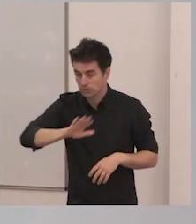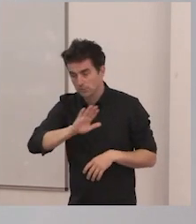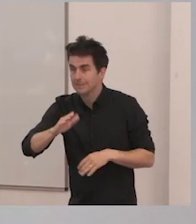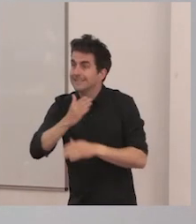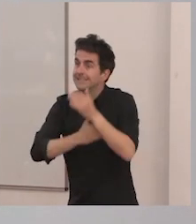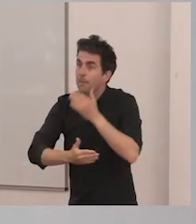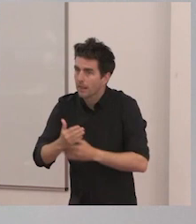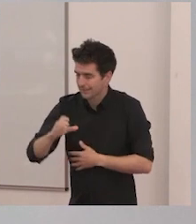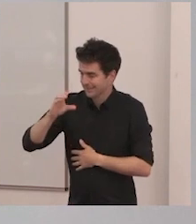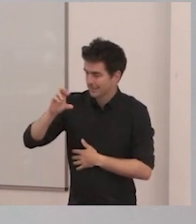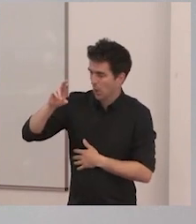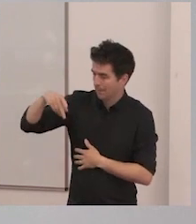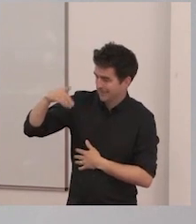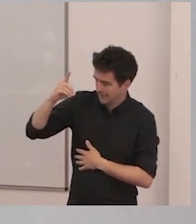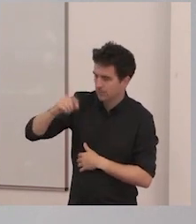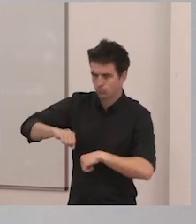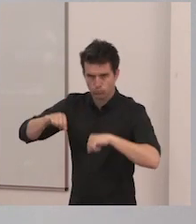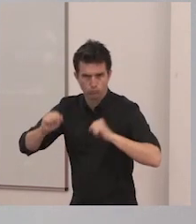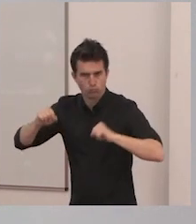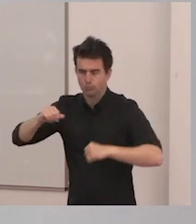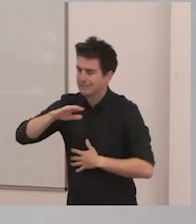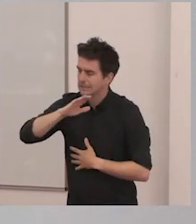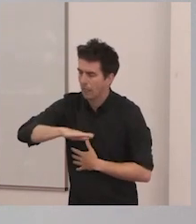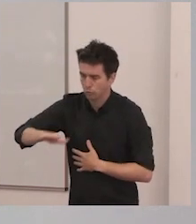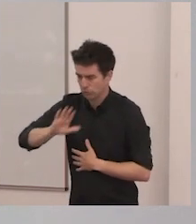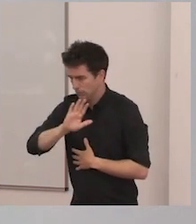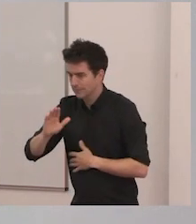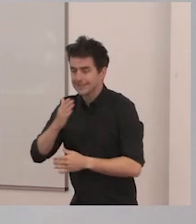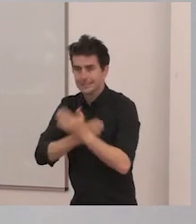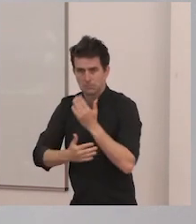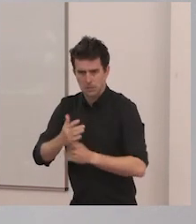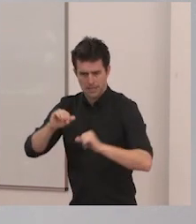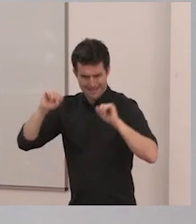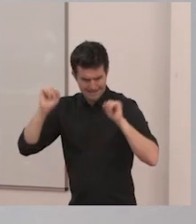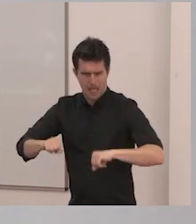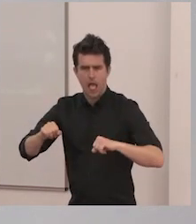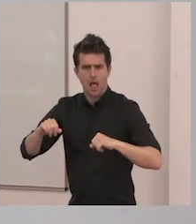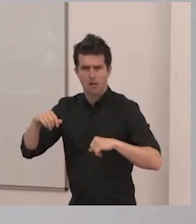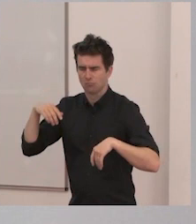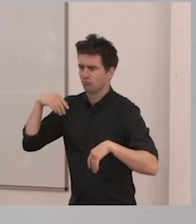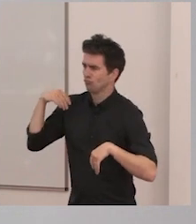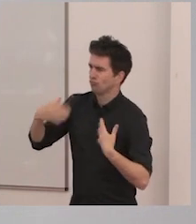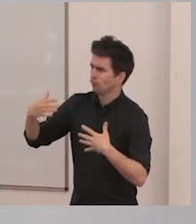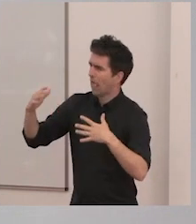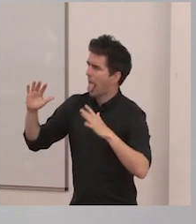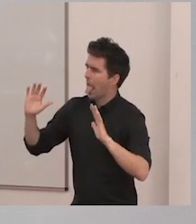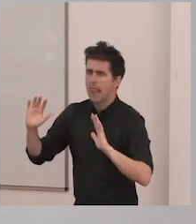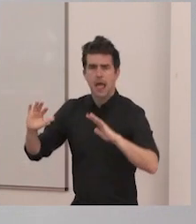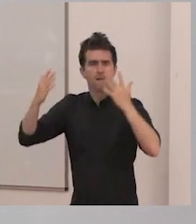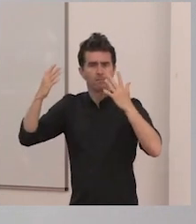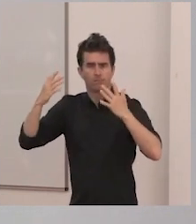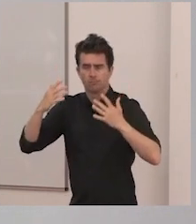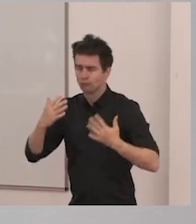enjoy all human rights and fundamental freedoms on an equal basis with other children.